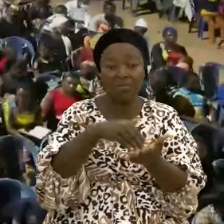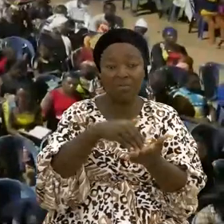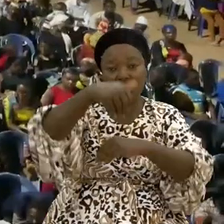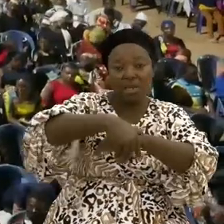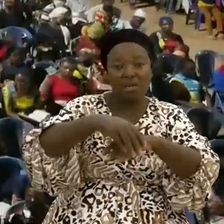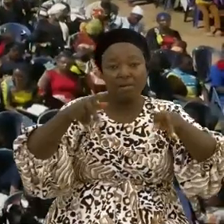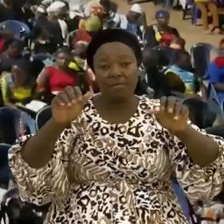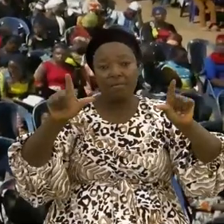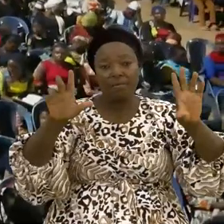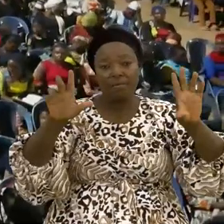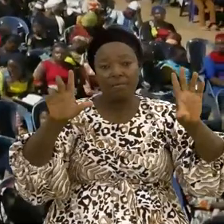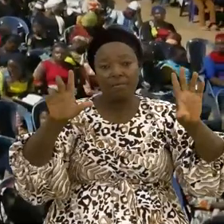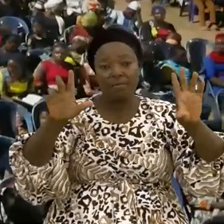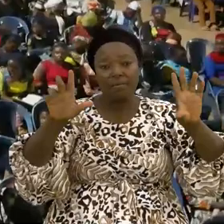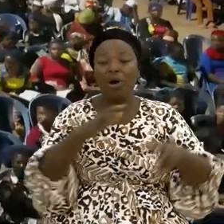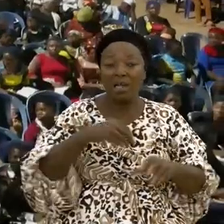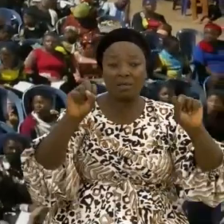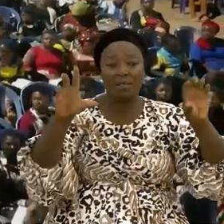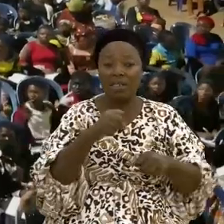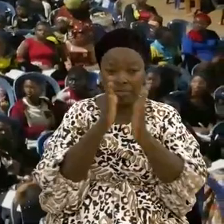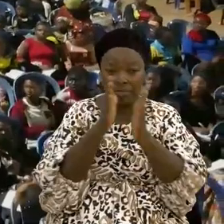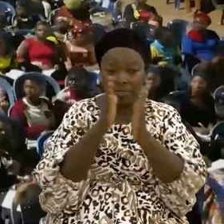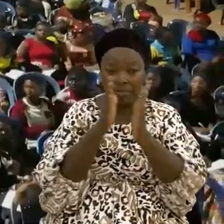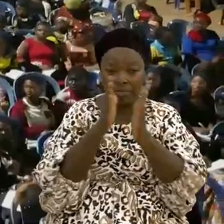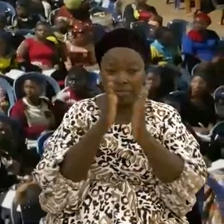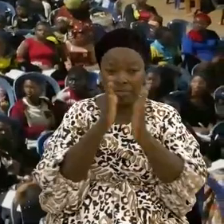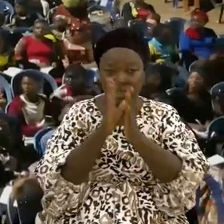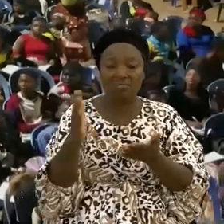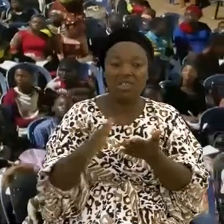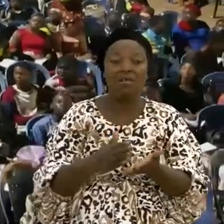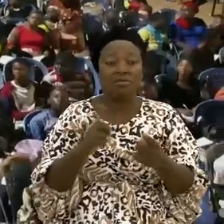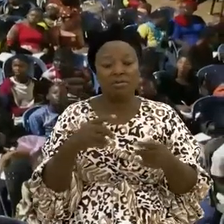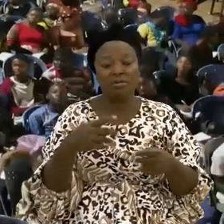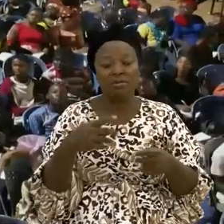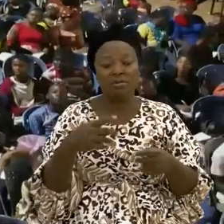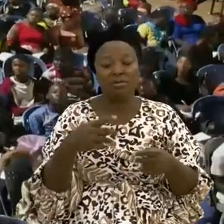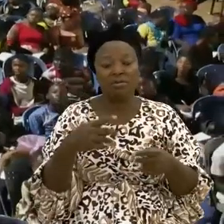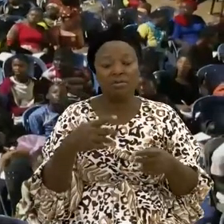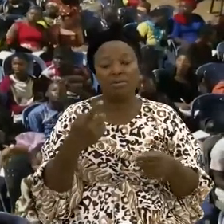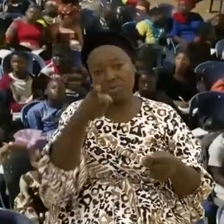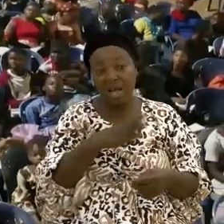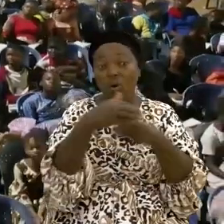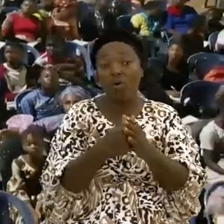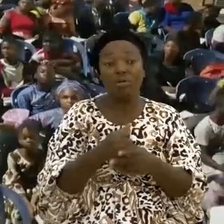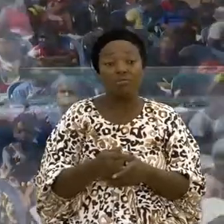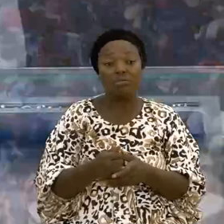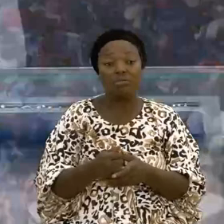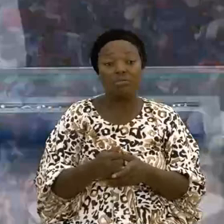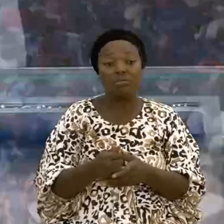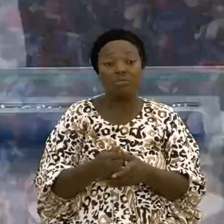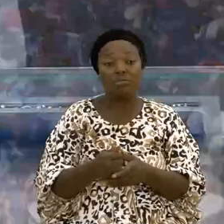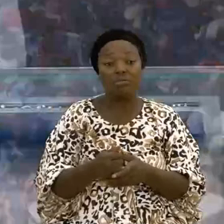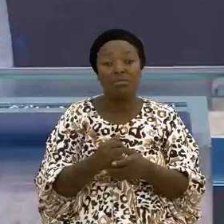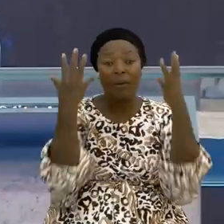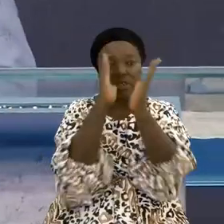they sang praises unto God. And the prisoners heard them. They had been beaten. Then they were